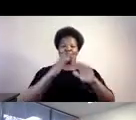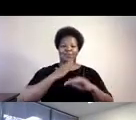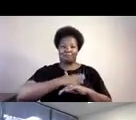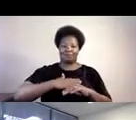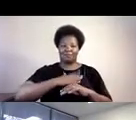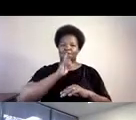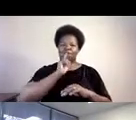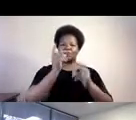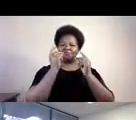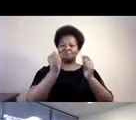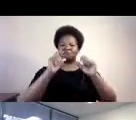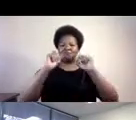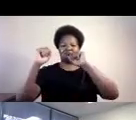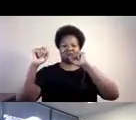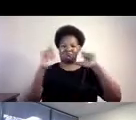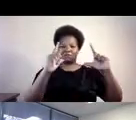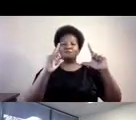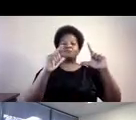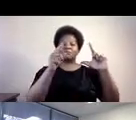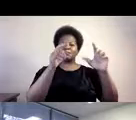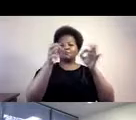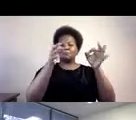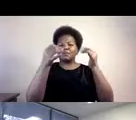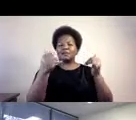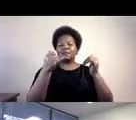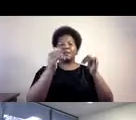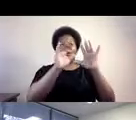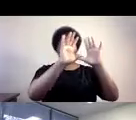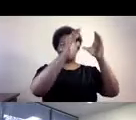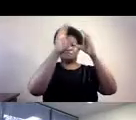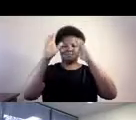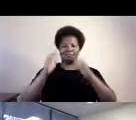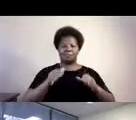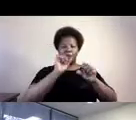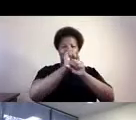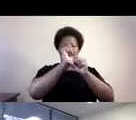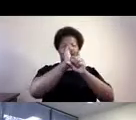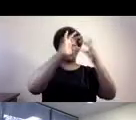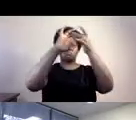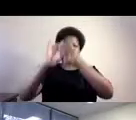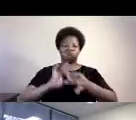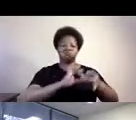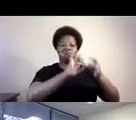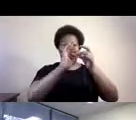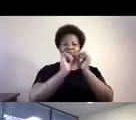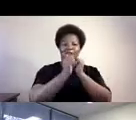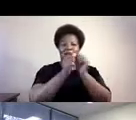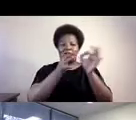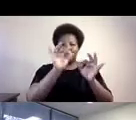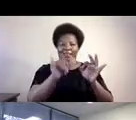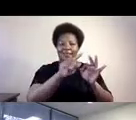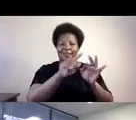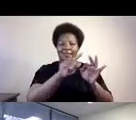quick graphic of all the different components and how they work together to support somebody in self-determination. So